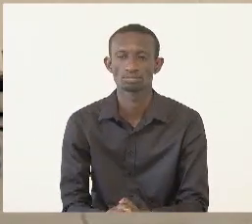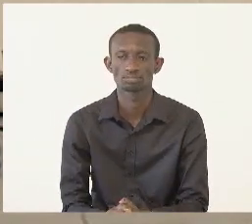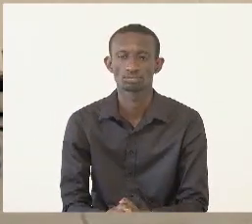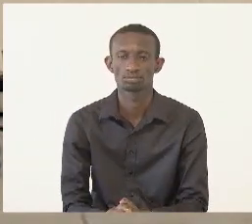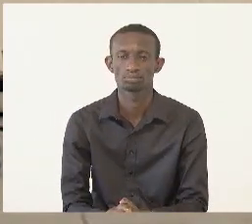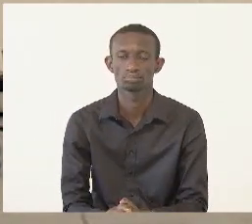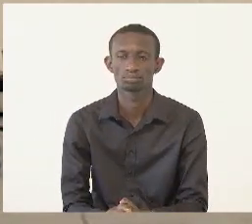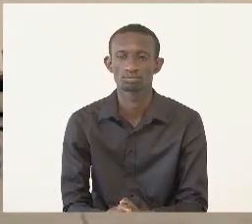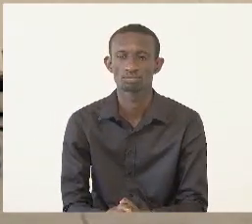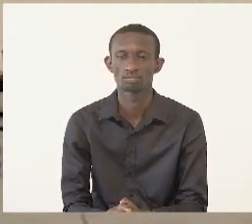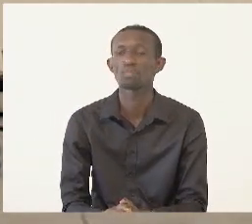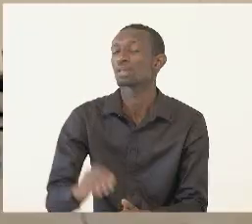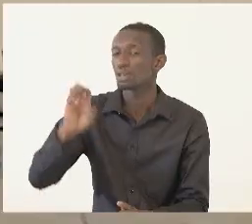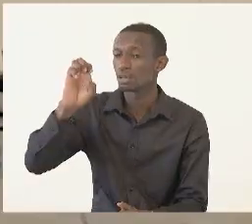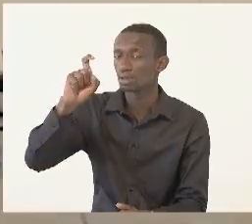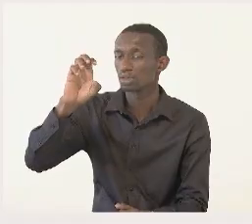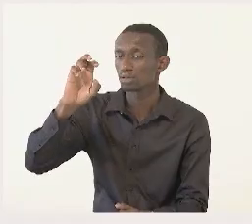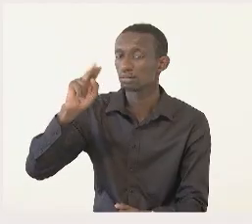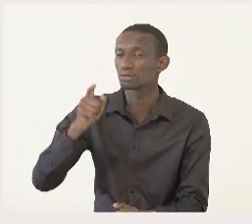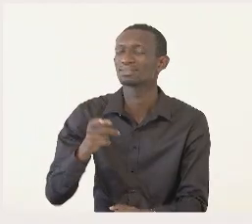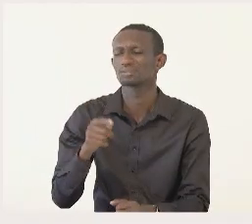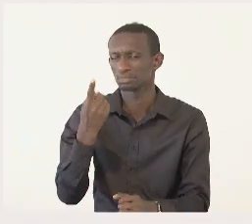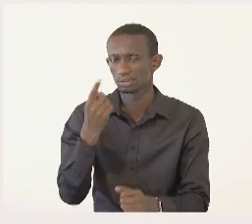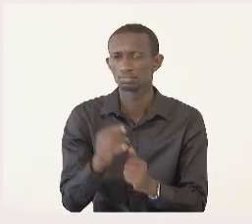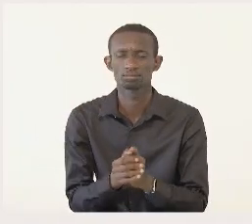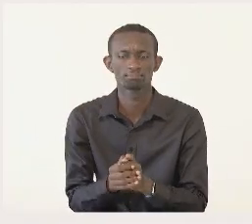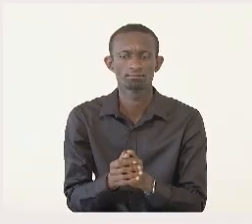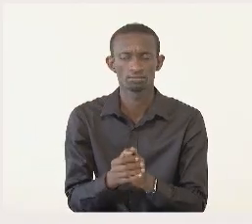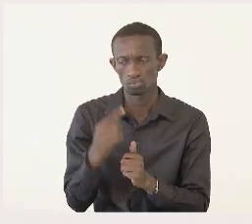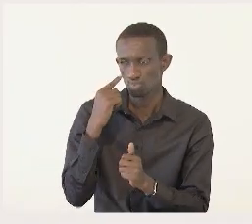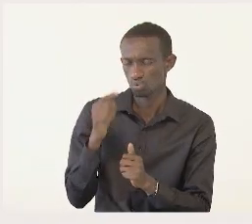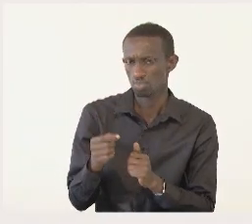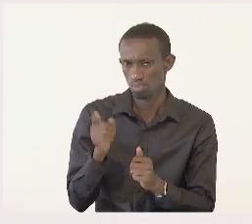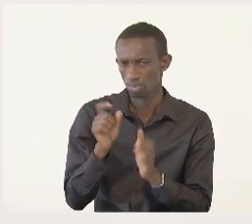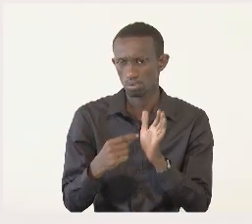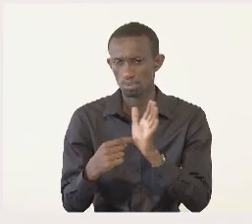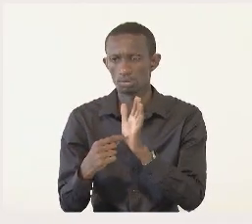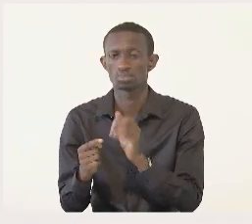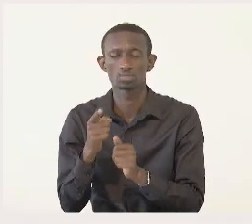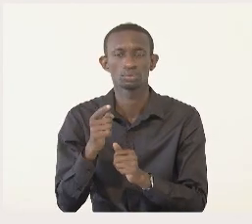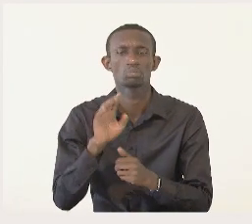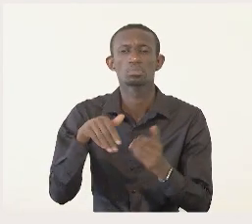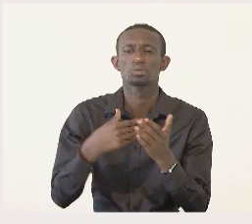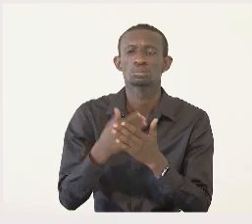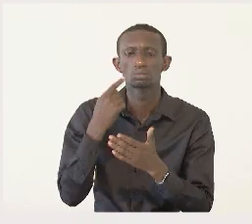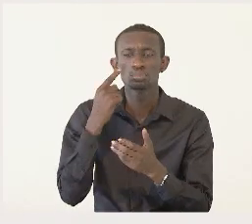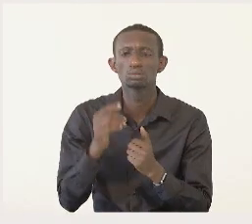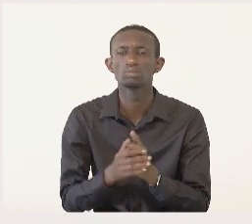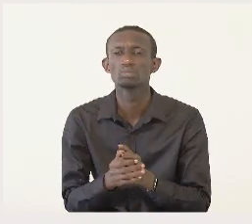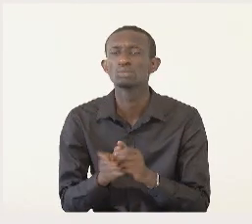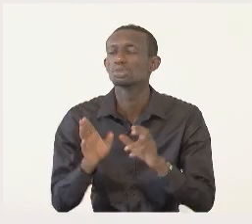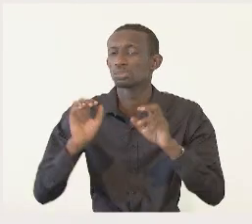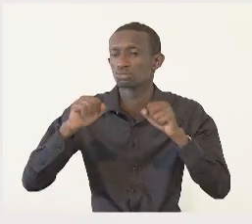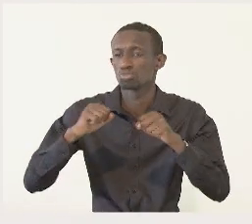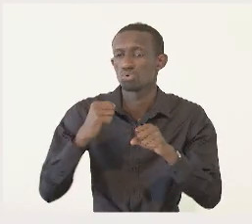Excretion is one of the main characteristics of living things. Students, I think all of you, we can make a refresh back